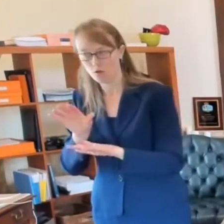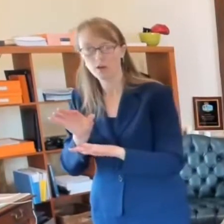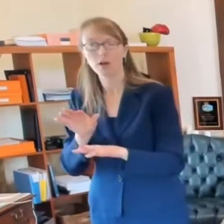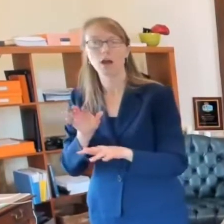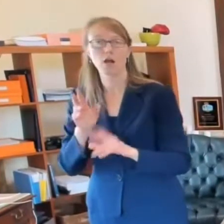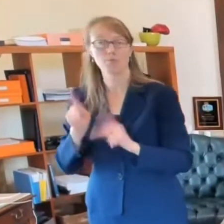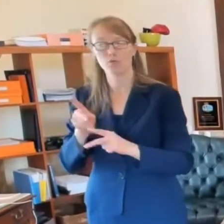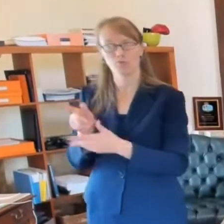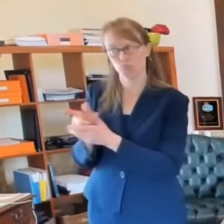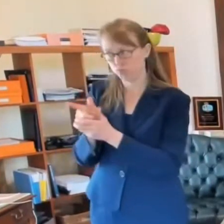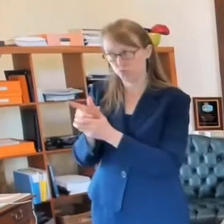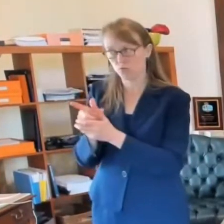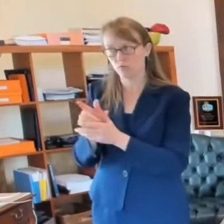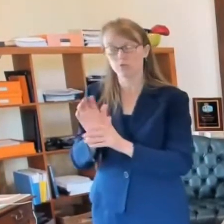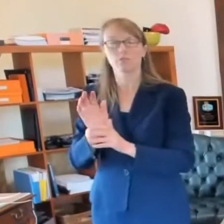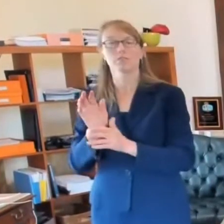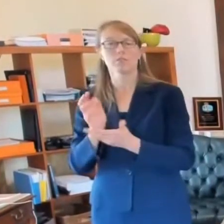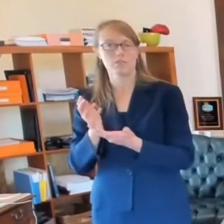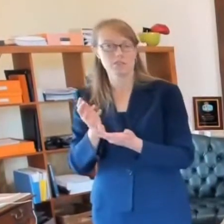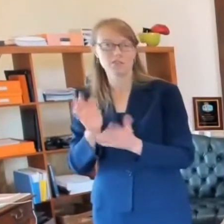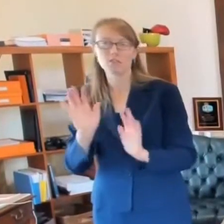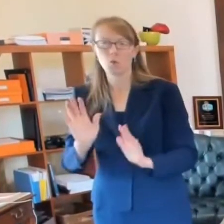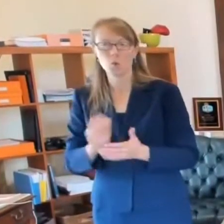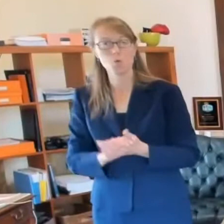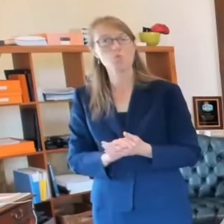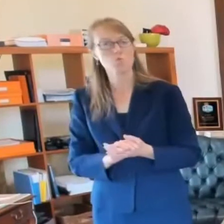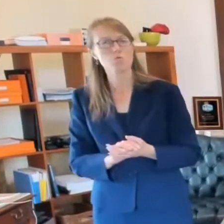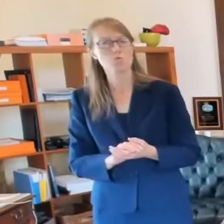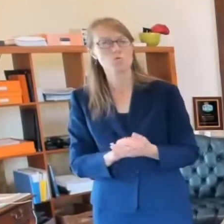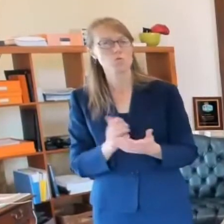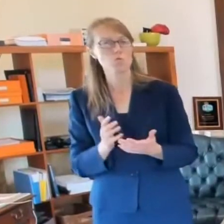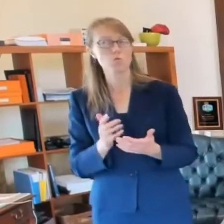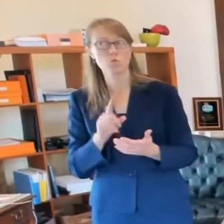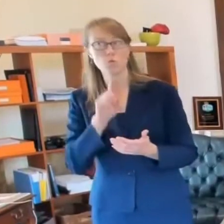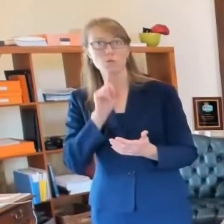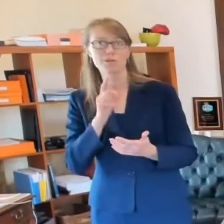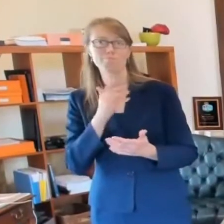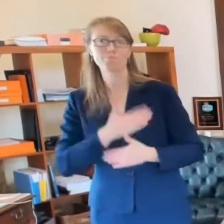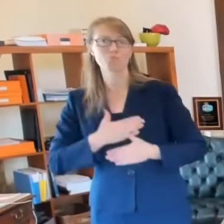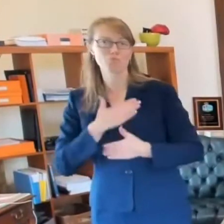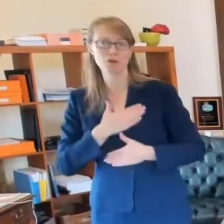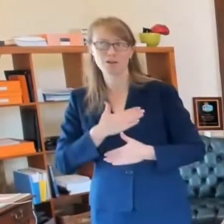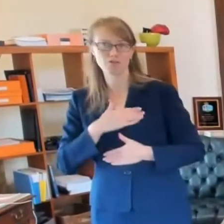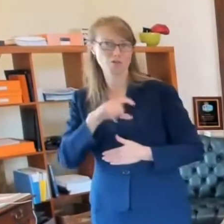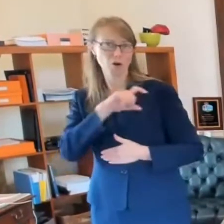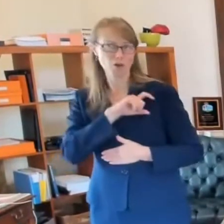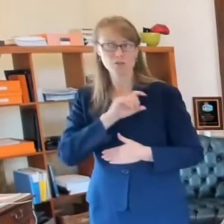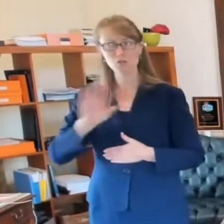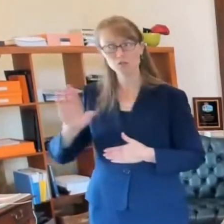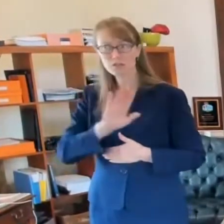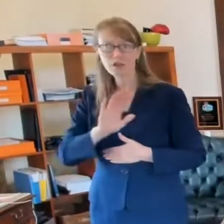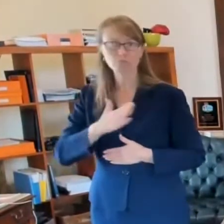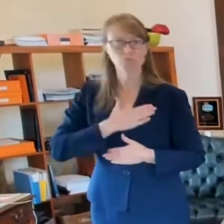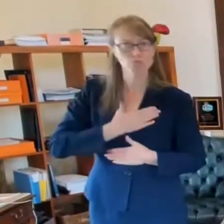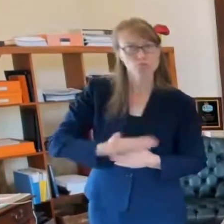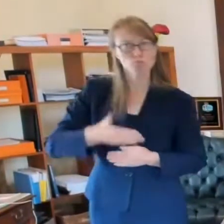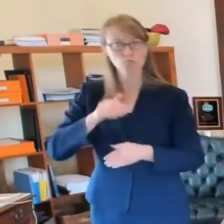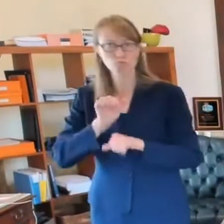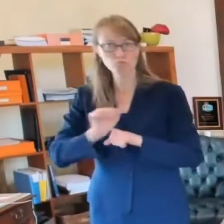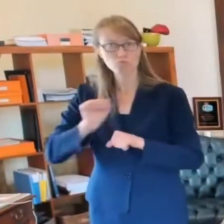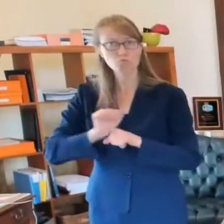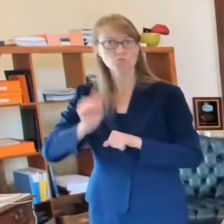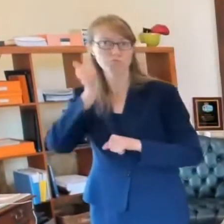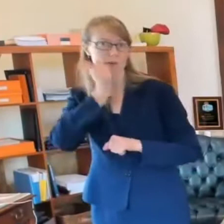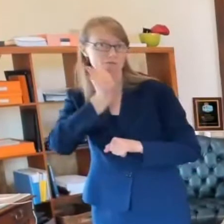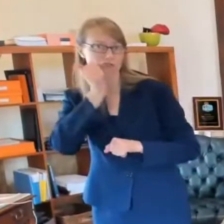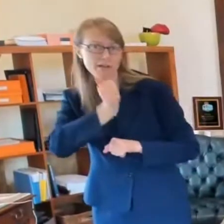so just appreciative of the work that our police officers do for us every day, and wishing them a really speedy